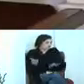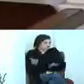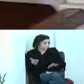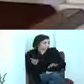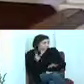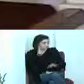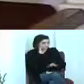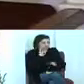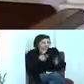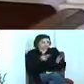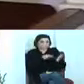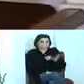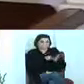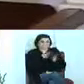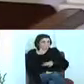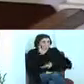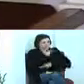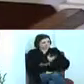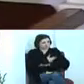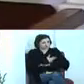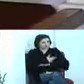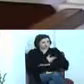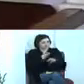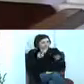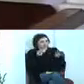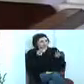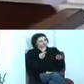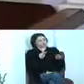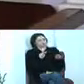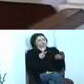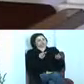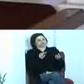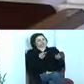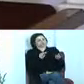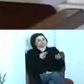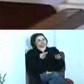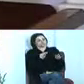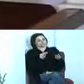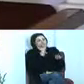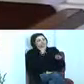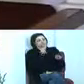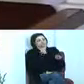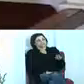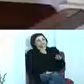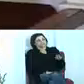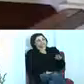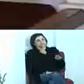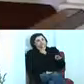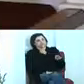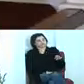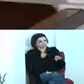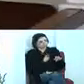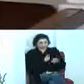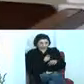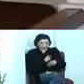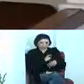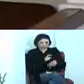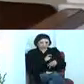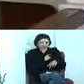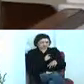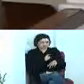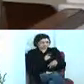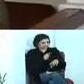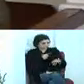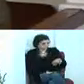3 days. But he looked at them sternly, and that's what we have to do when they're trying to block